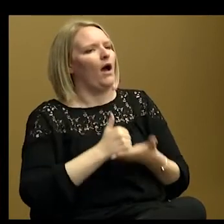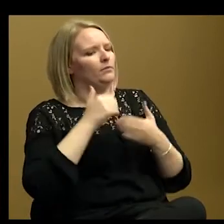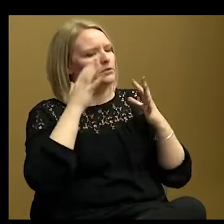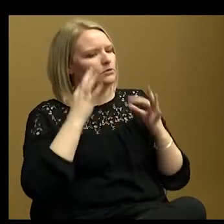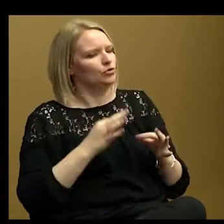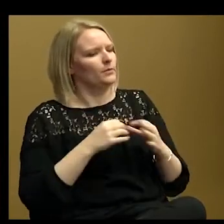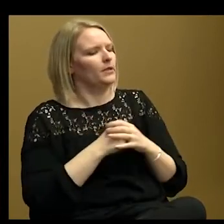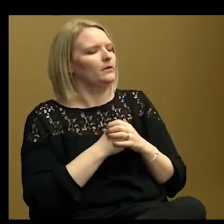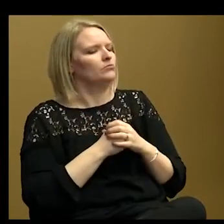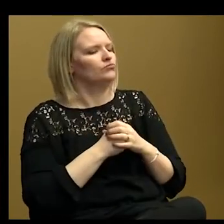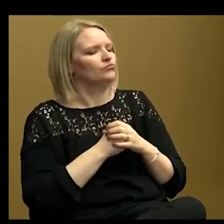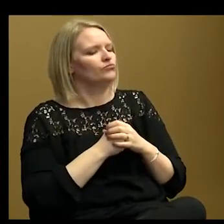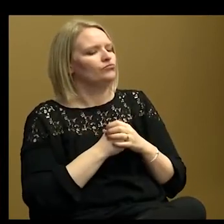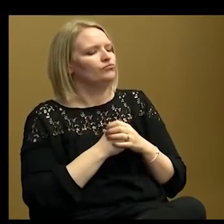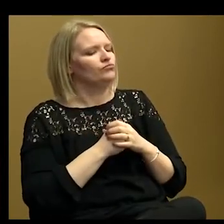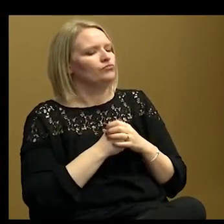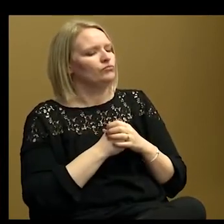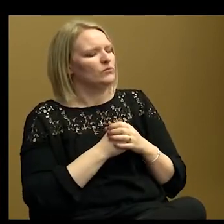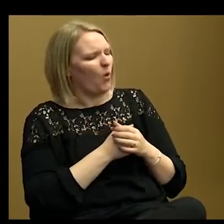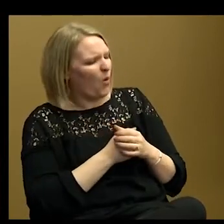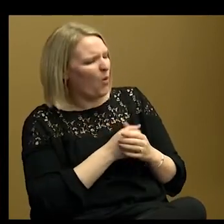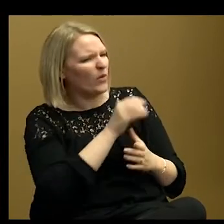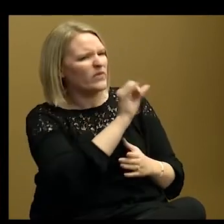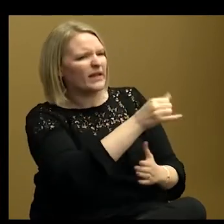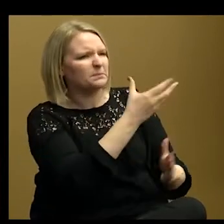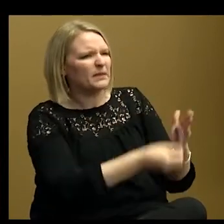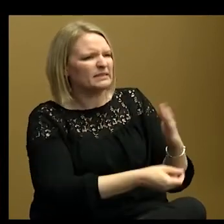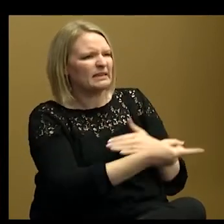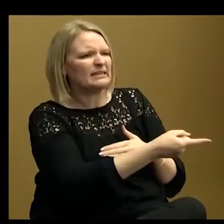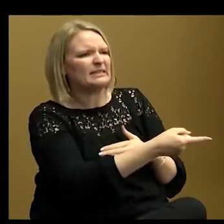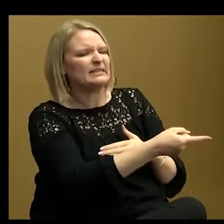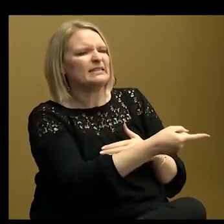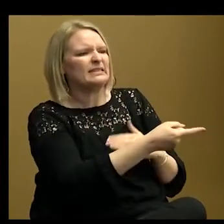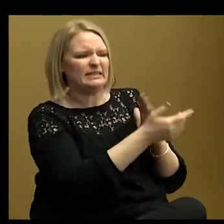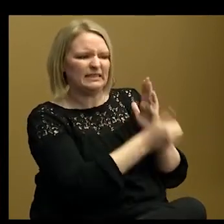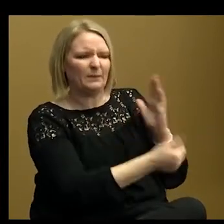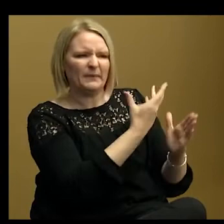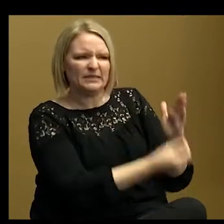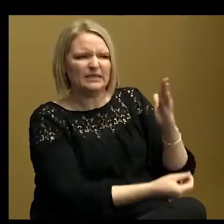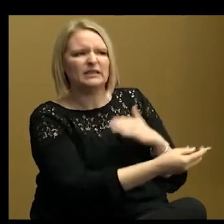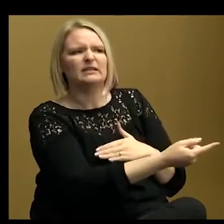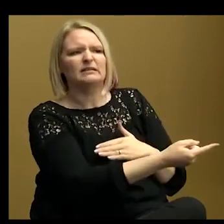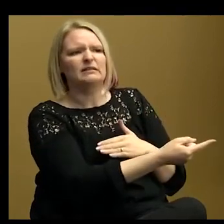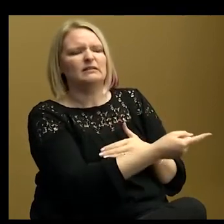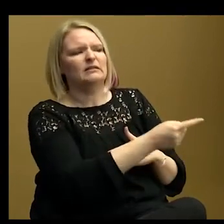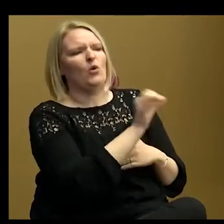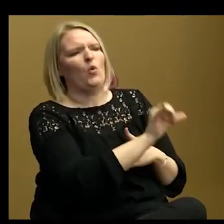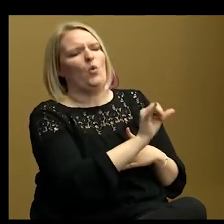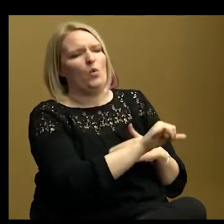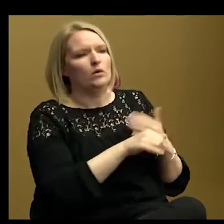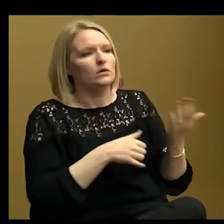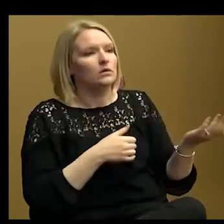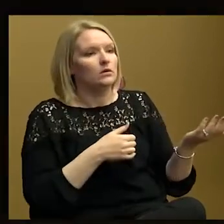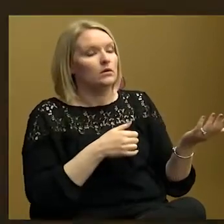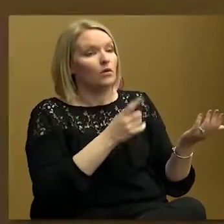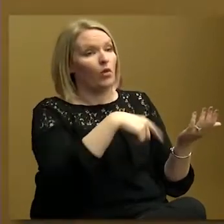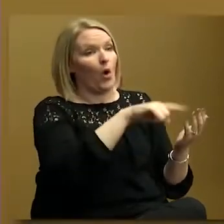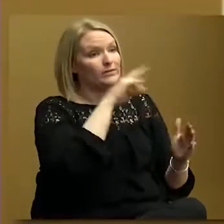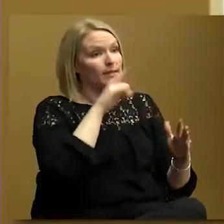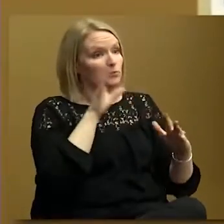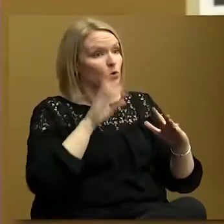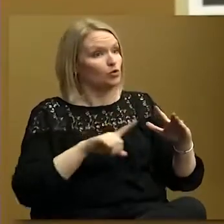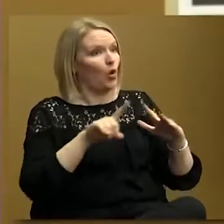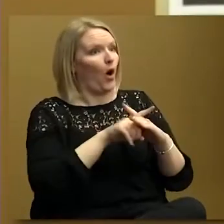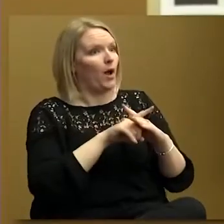what's missing. What are those skills that are missing? And the nice thing about that is these kids come to us